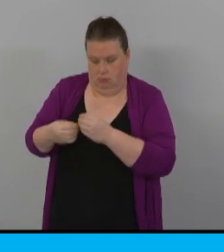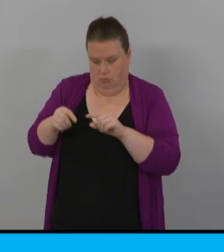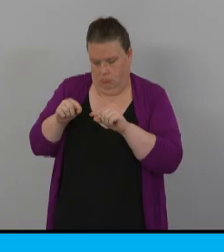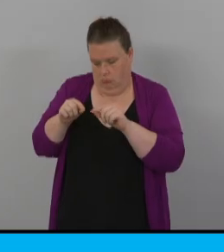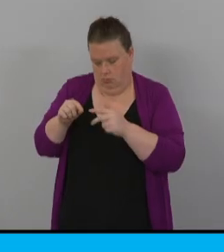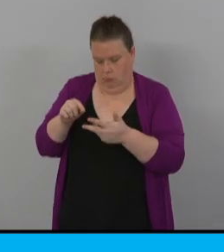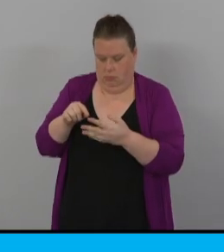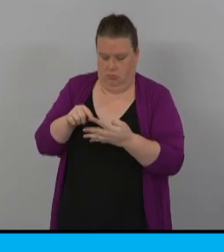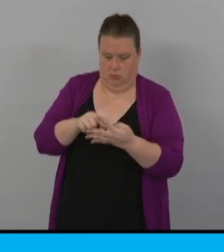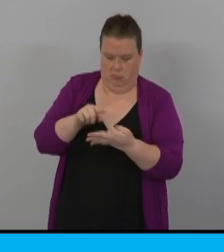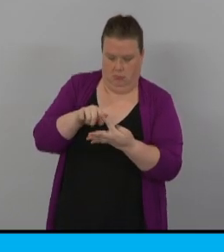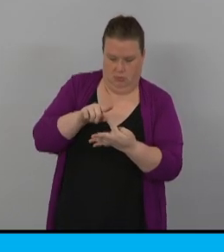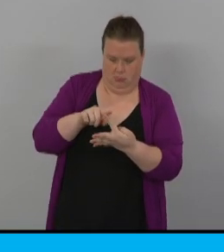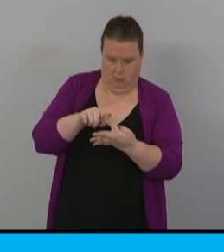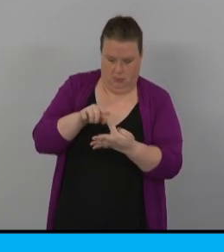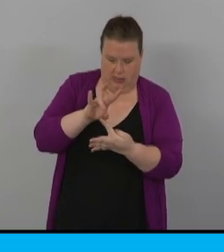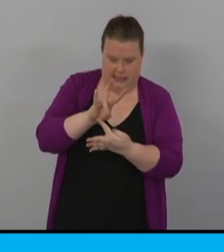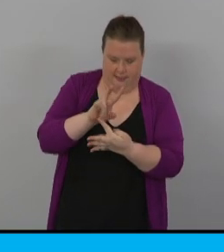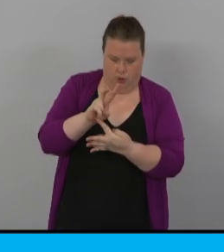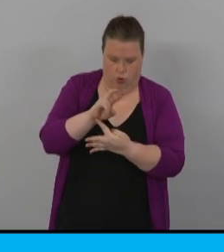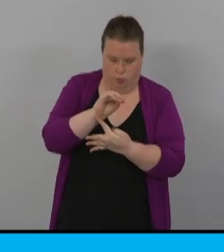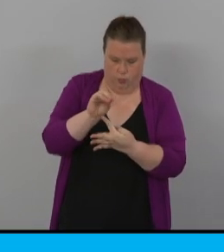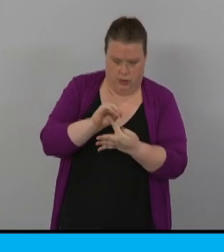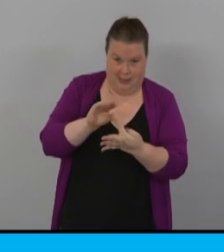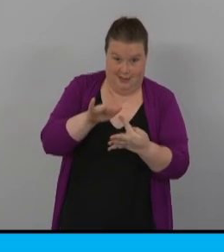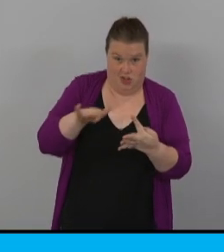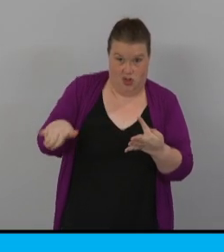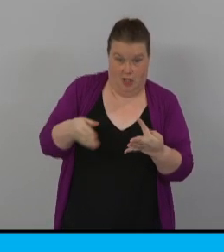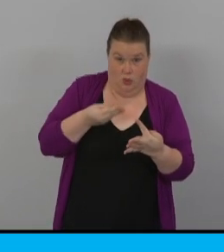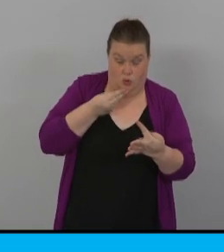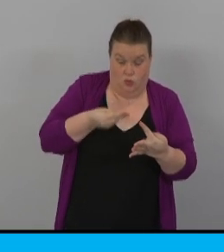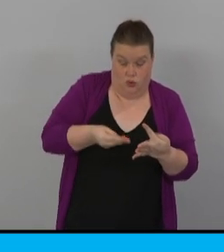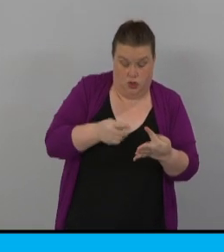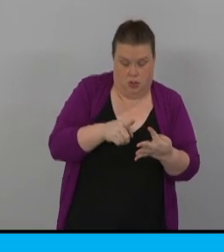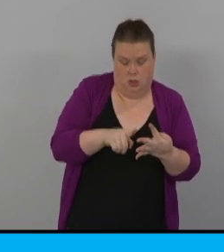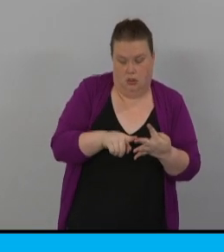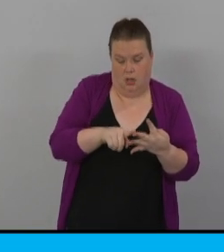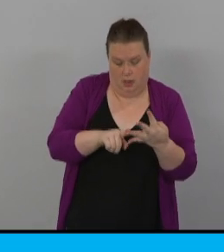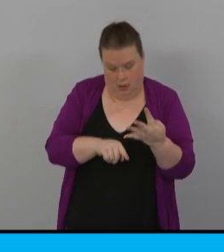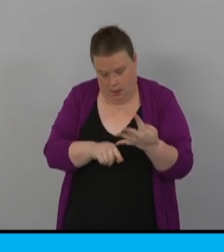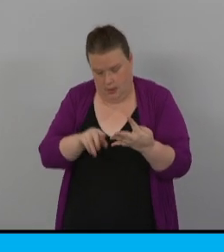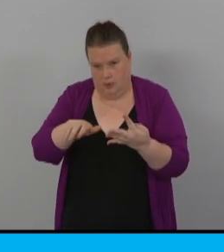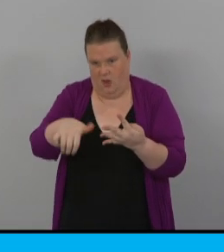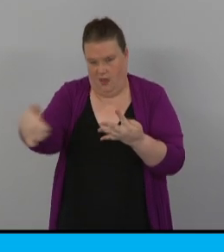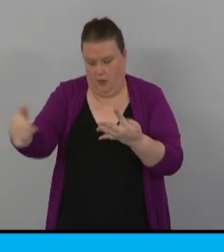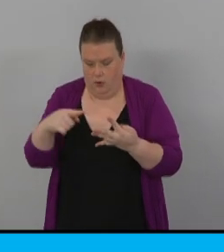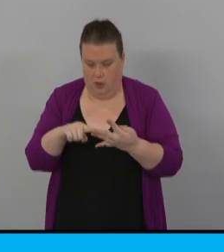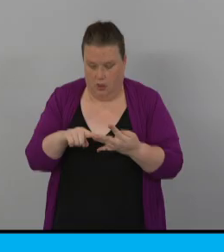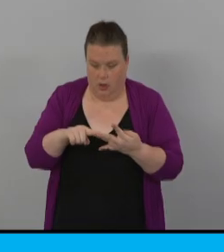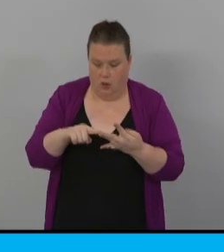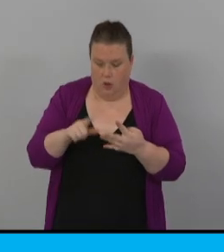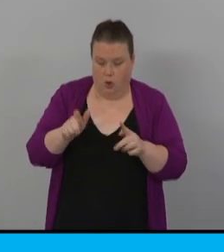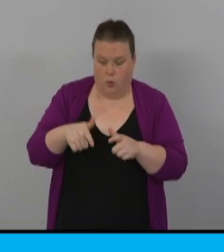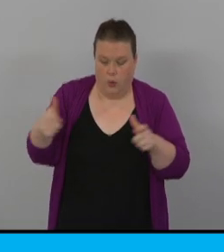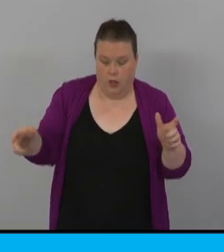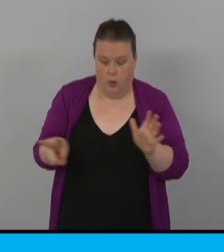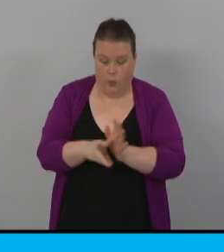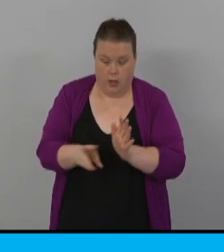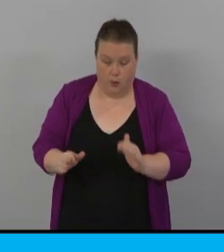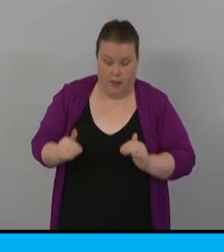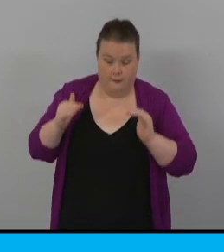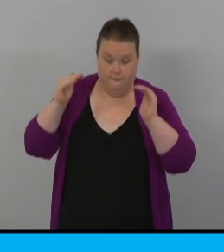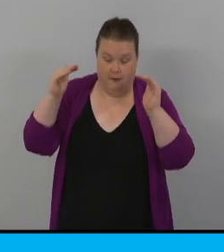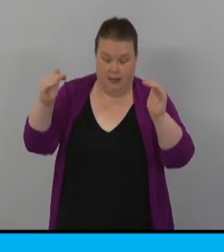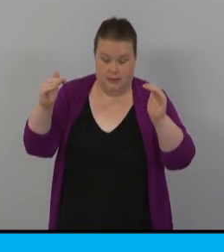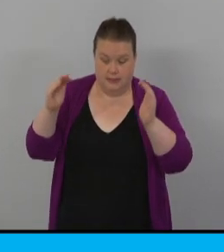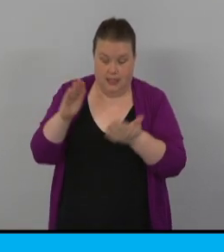Those other funds are, we have two in the 497 fund, which is the Greater Waco Advanced Academies.